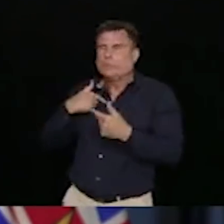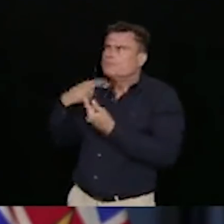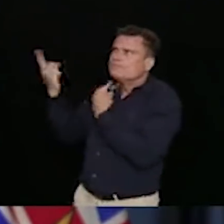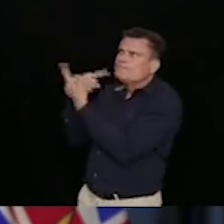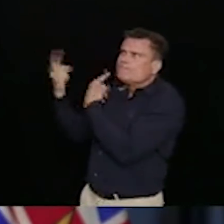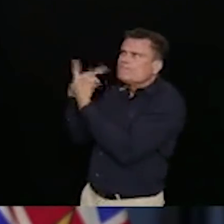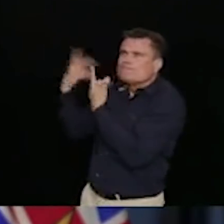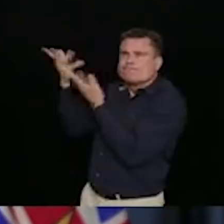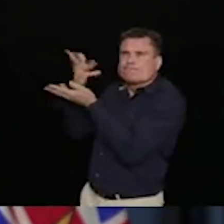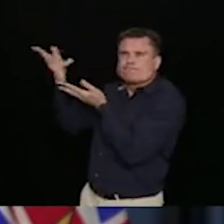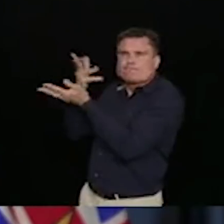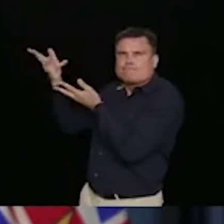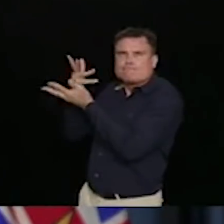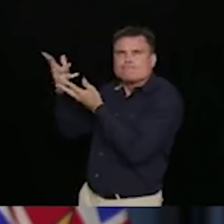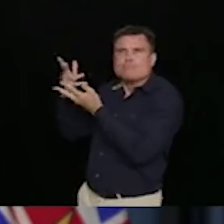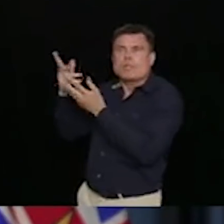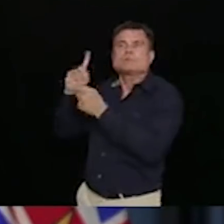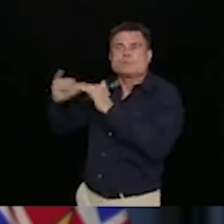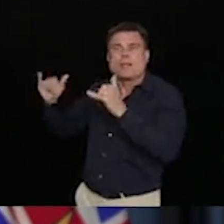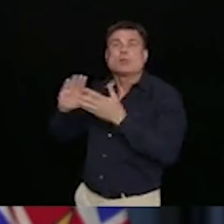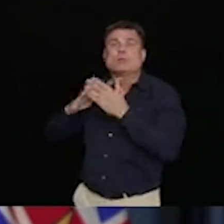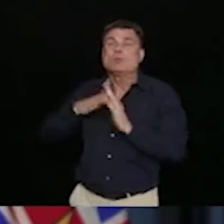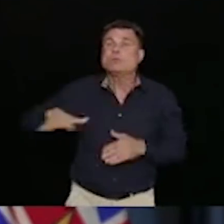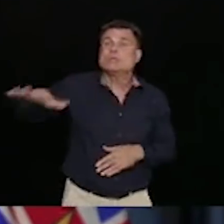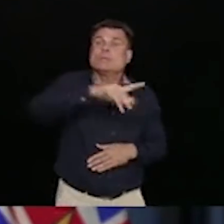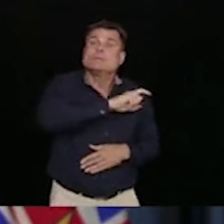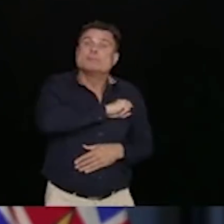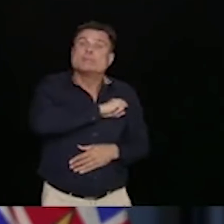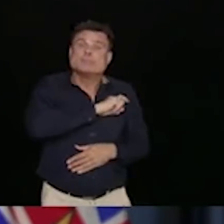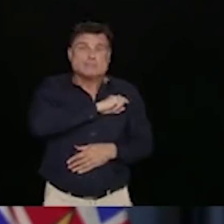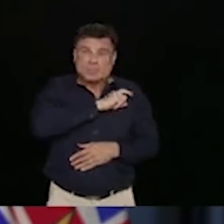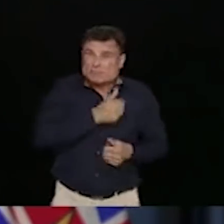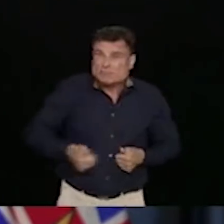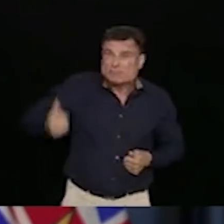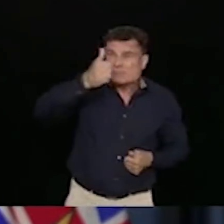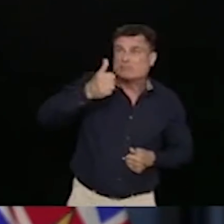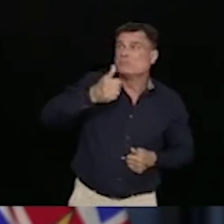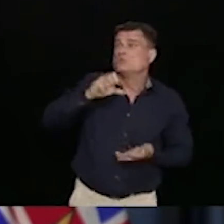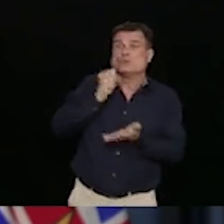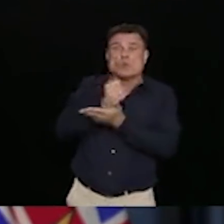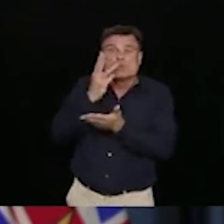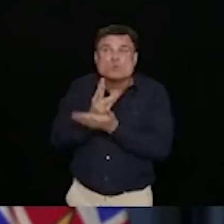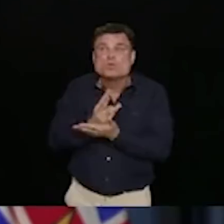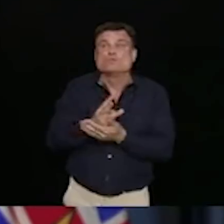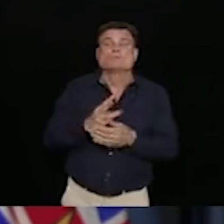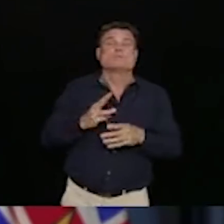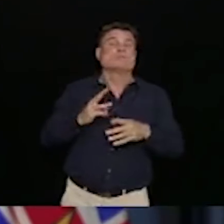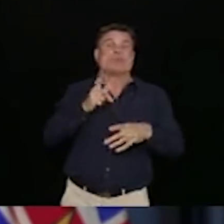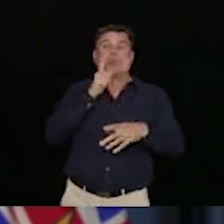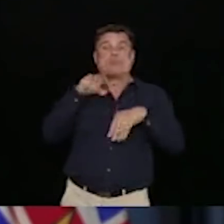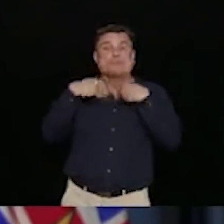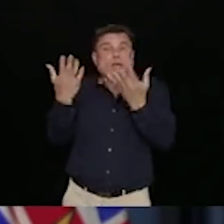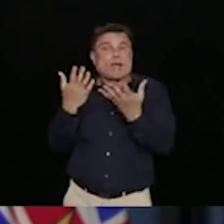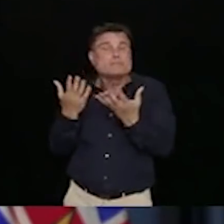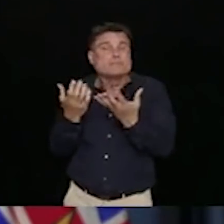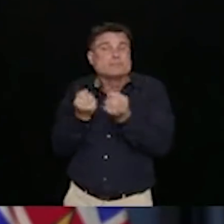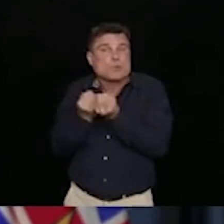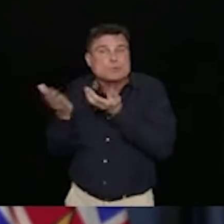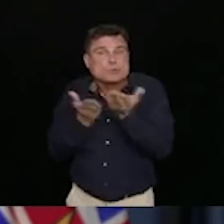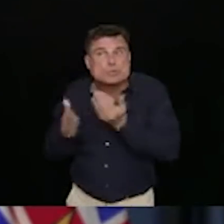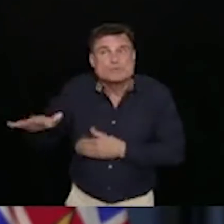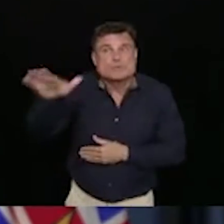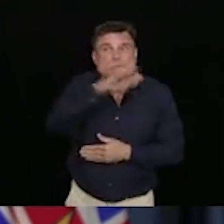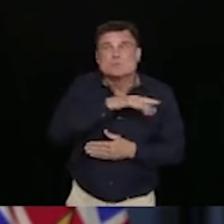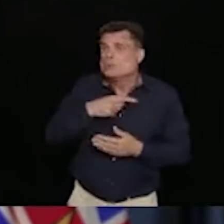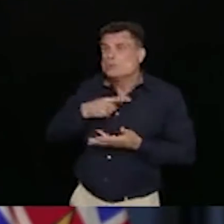the community, not just the national police chiefs, but service providers for many, many months now have been talking about what we need to